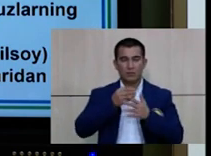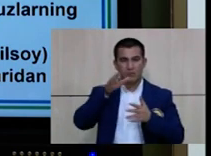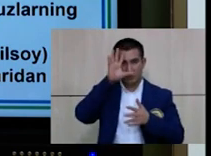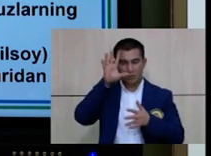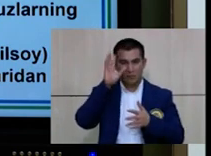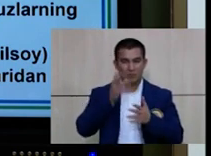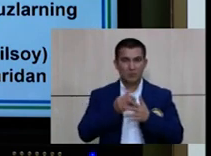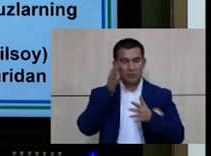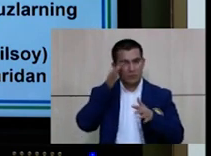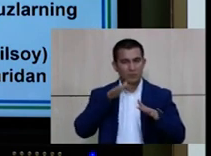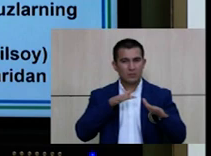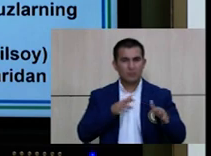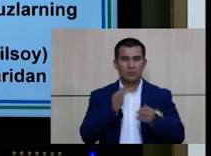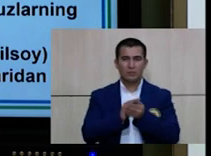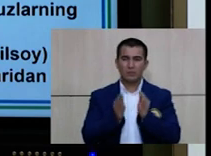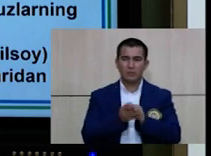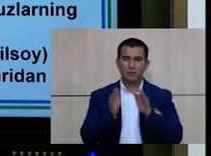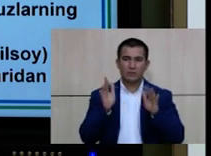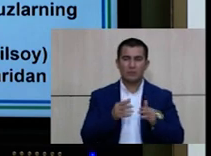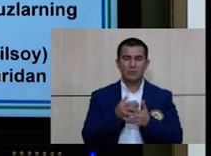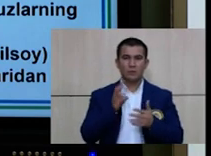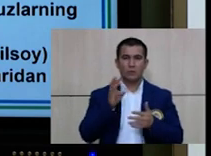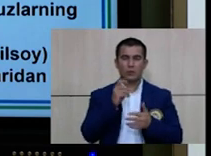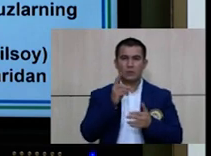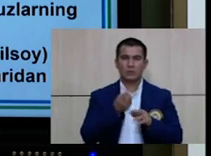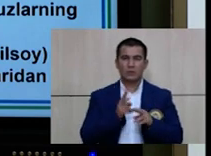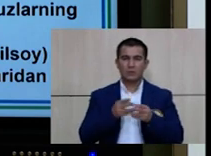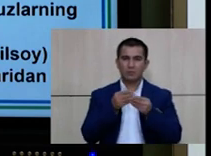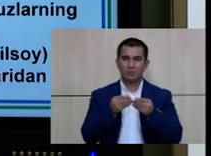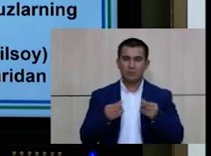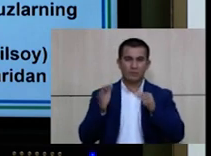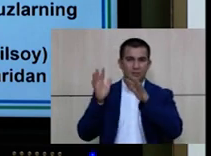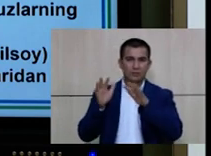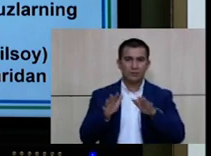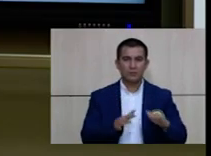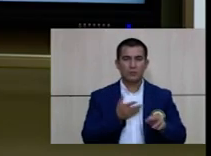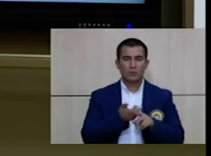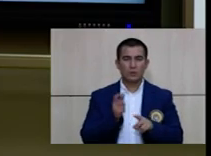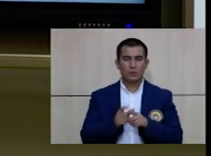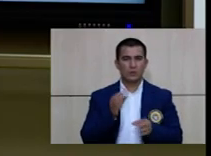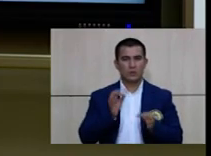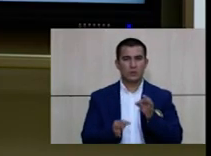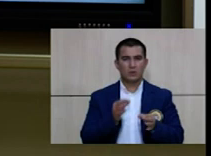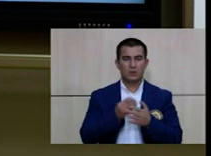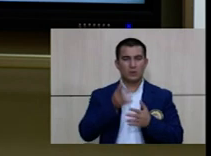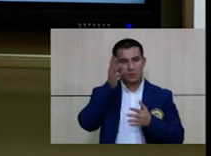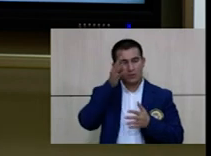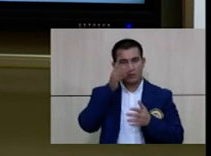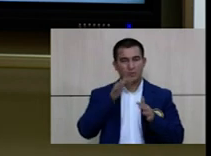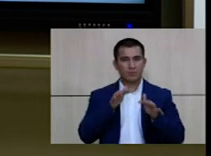Surxondaryo asosan qor muzlarning erishidan to'yinib, o'rtacha ko'p yillik suv